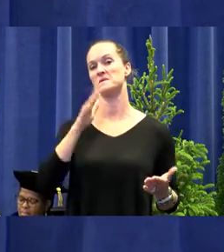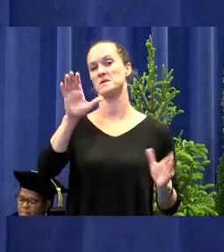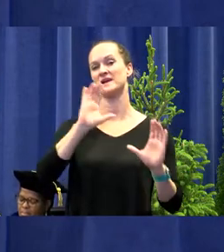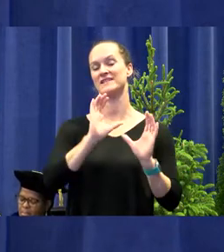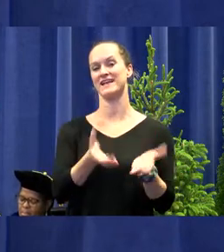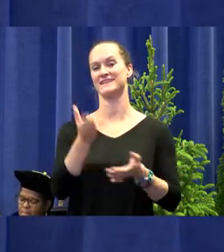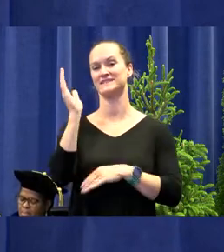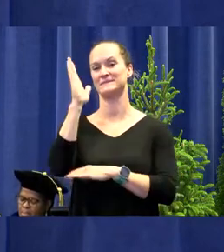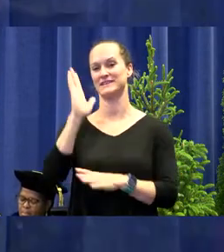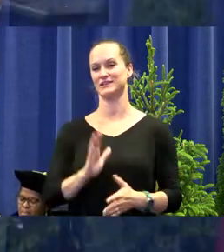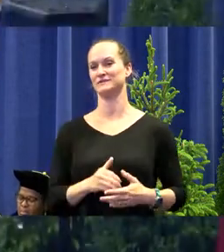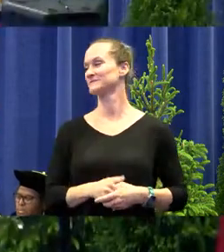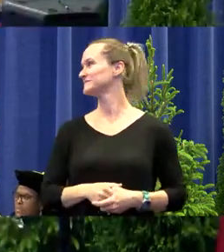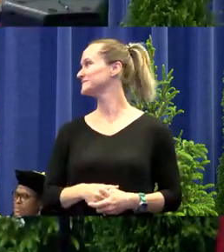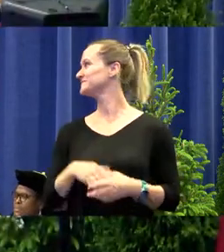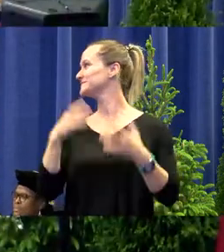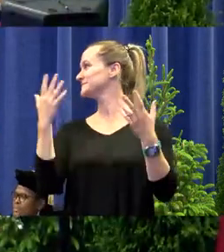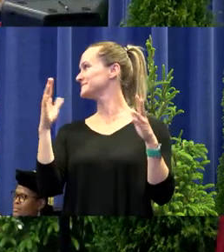Kramer.